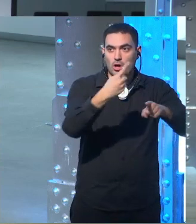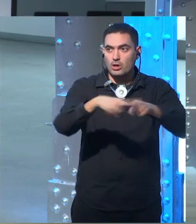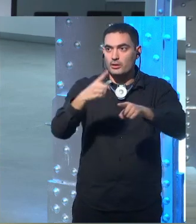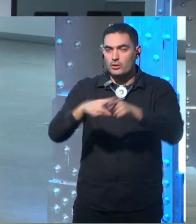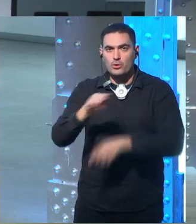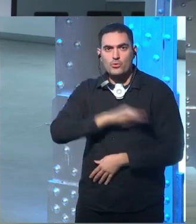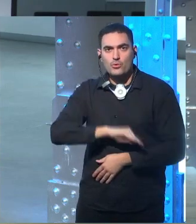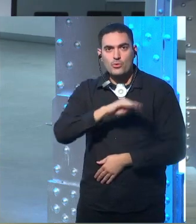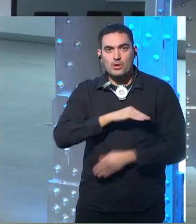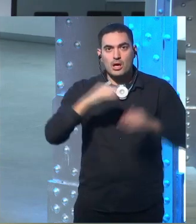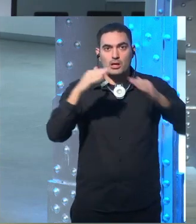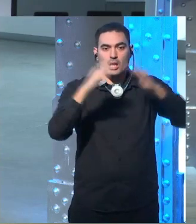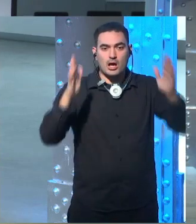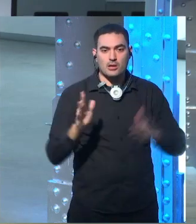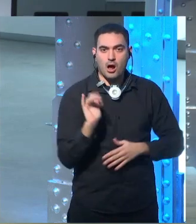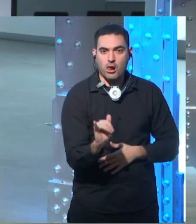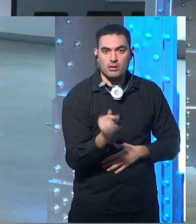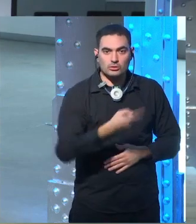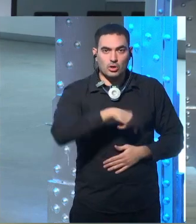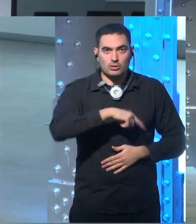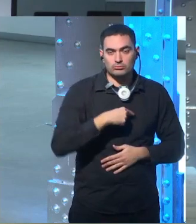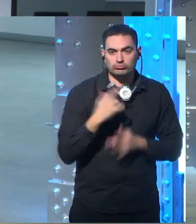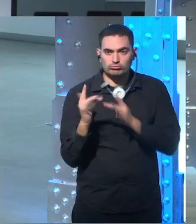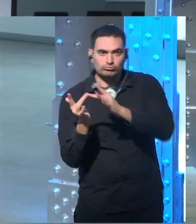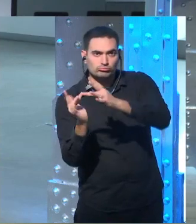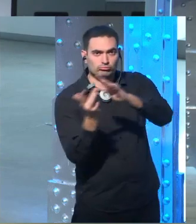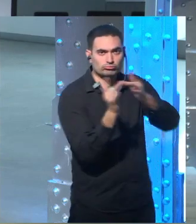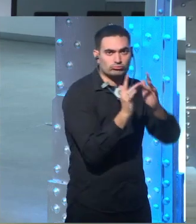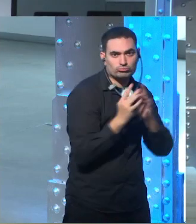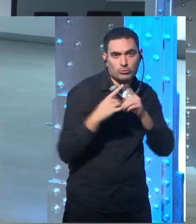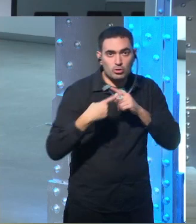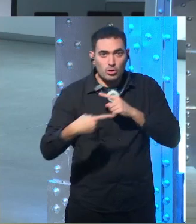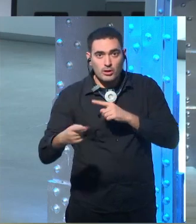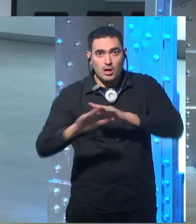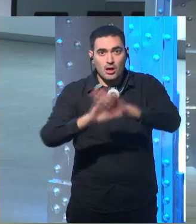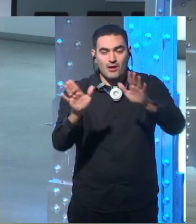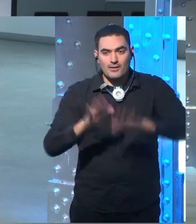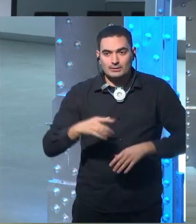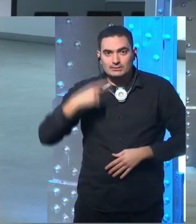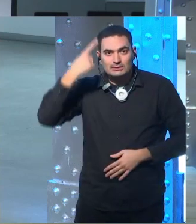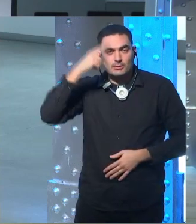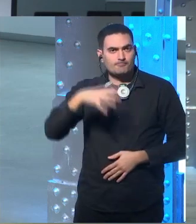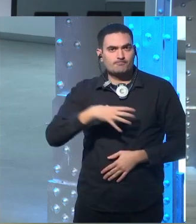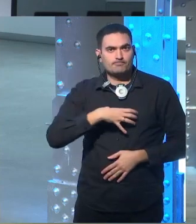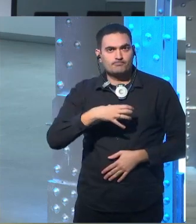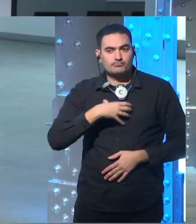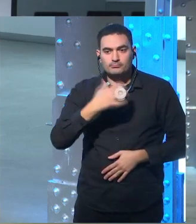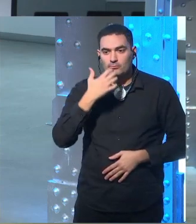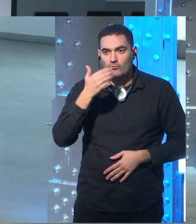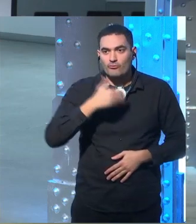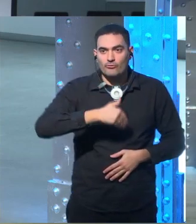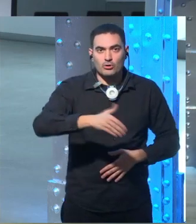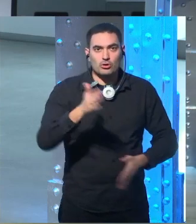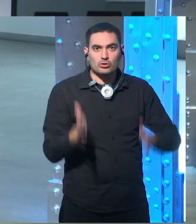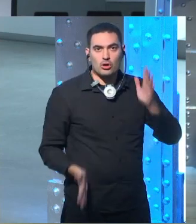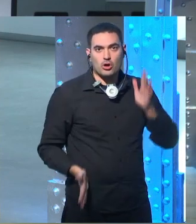which you interact with on a daily basis, it's almost inconceivable that we will have a general purpose robot that will be